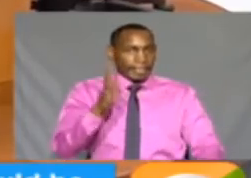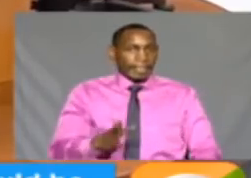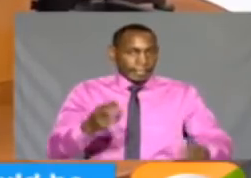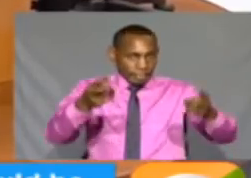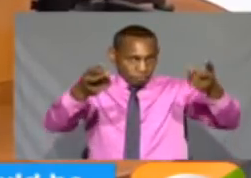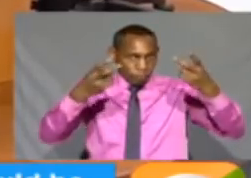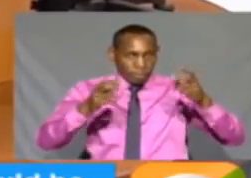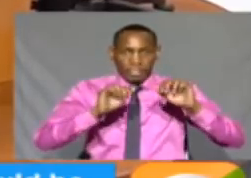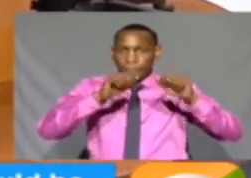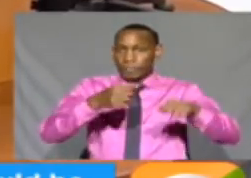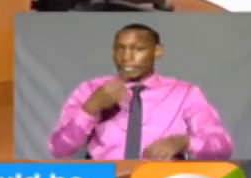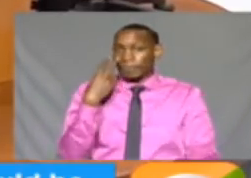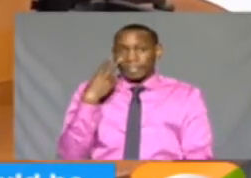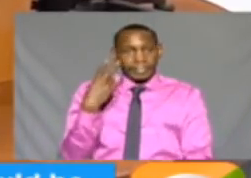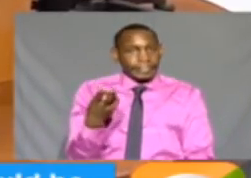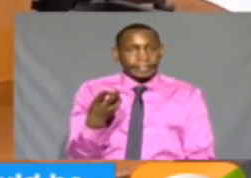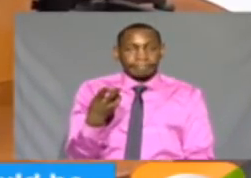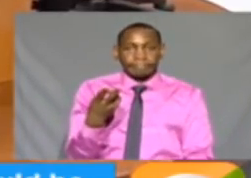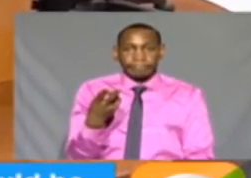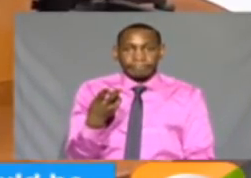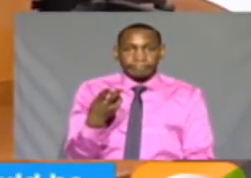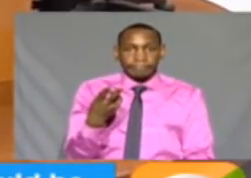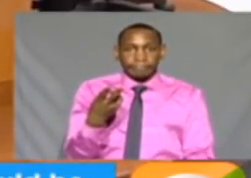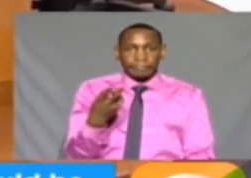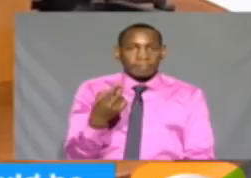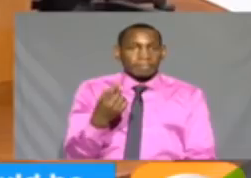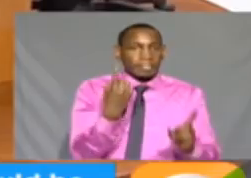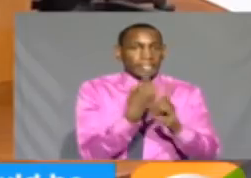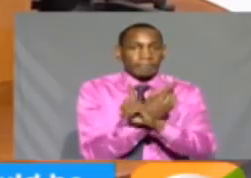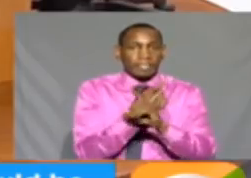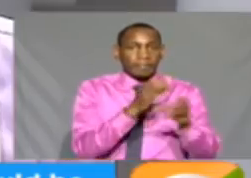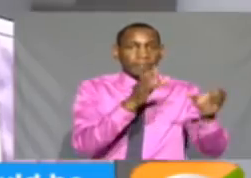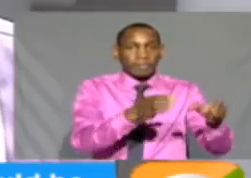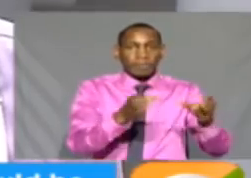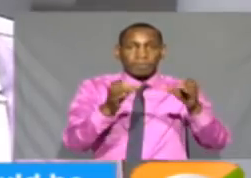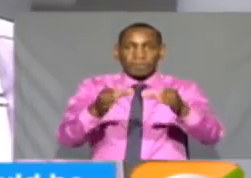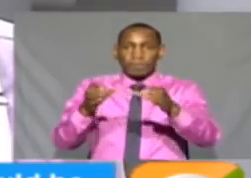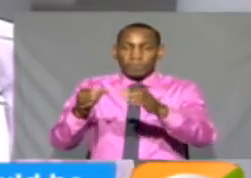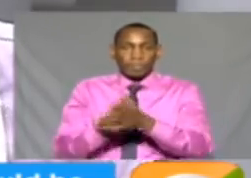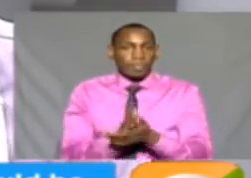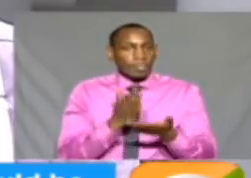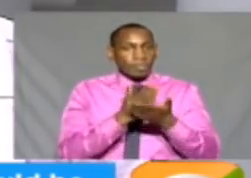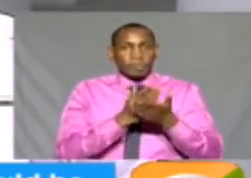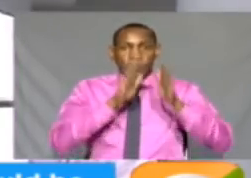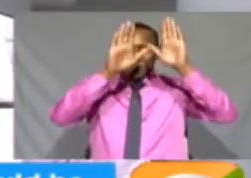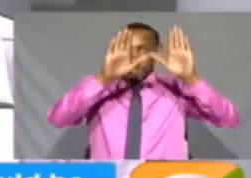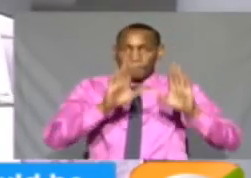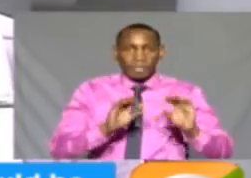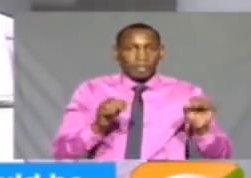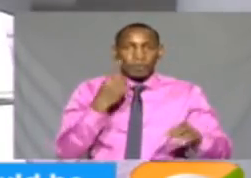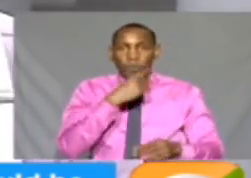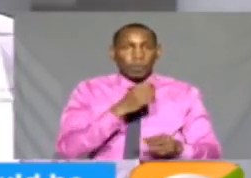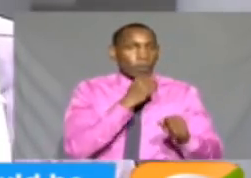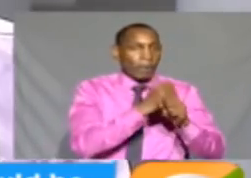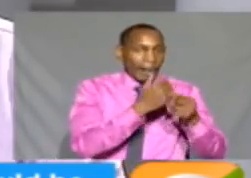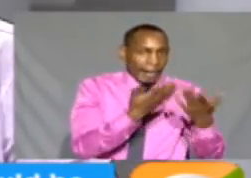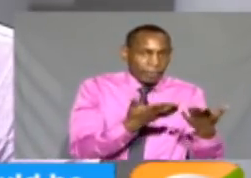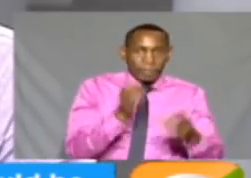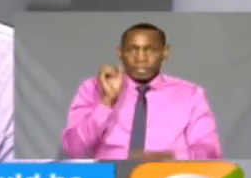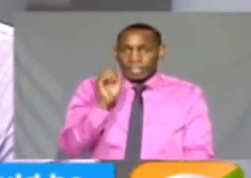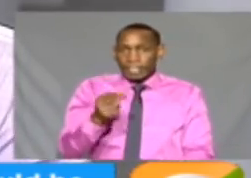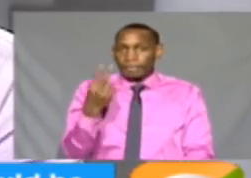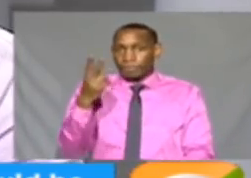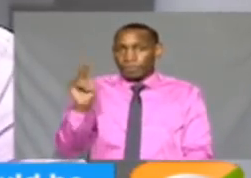they can see there is a proliferation of all these bodies. And yet, and it doesn't matter, quite frankly, who is doing what. Yeah. If some